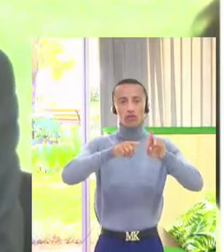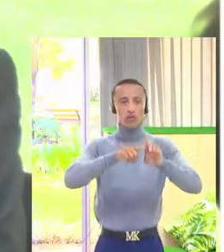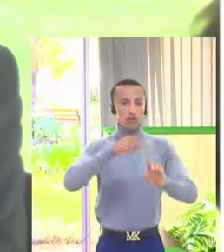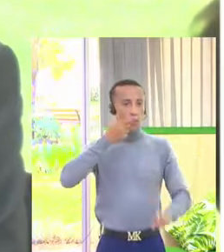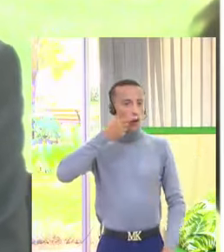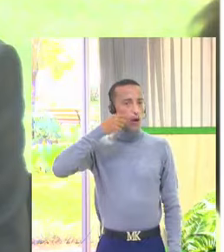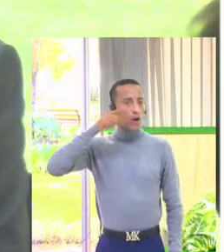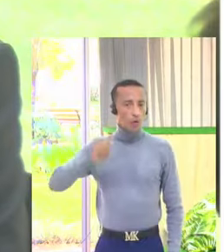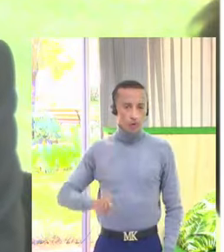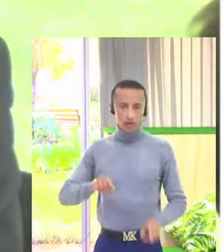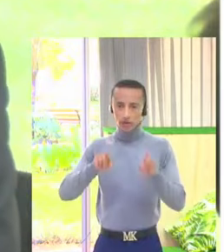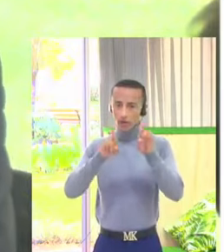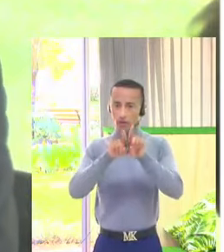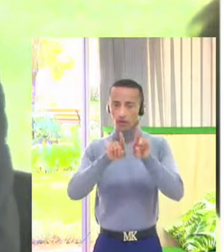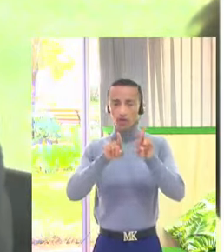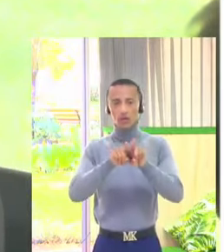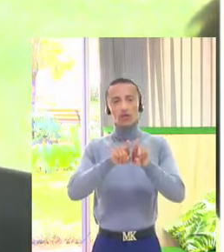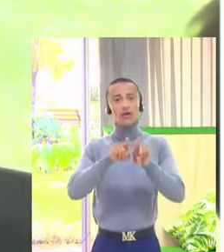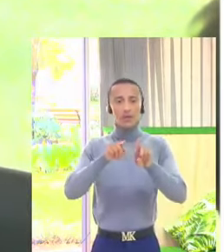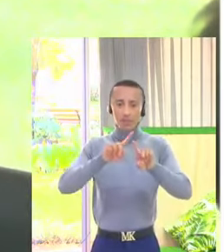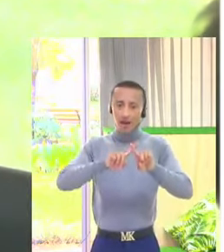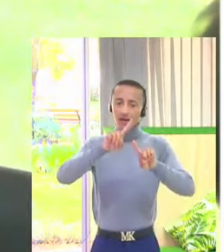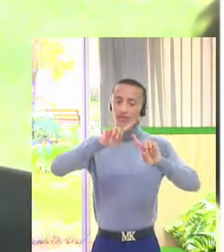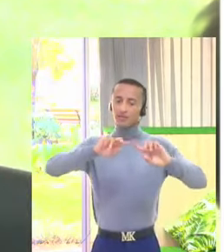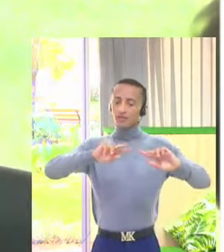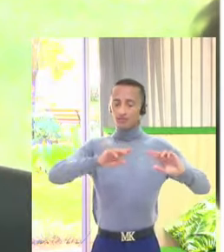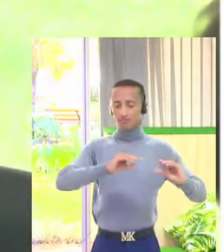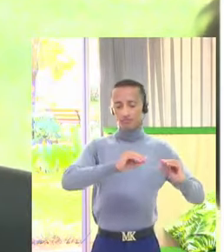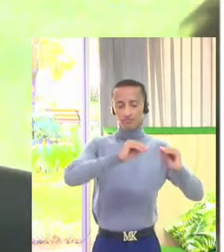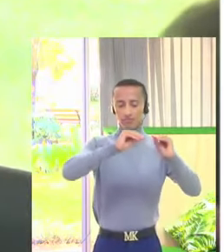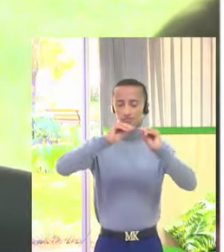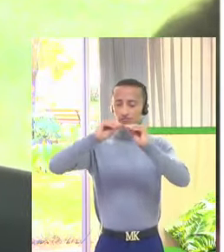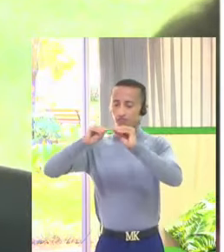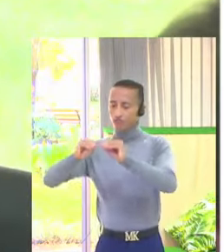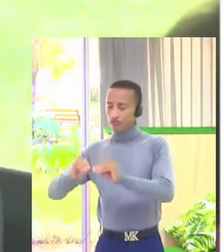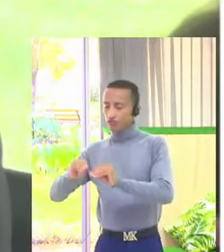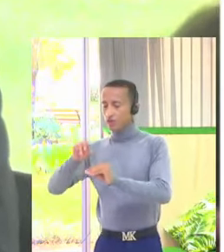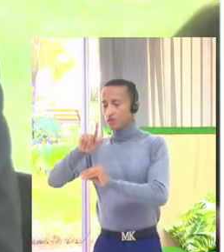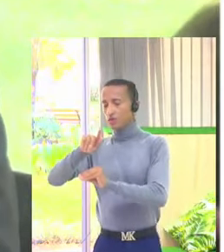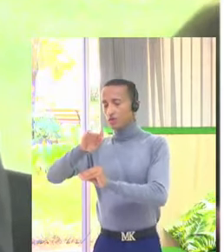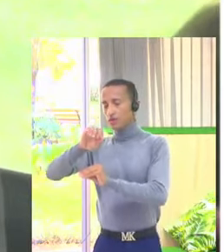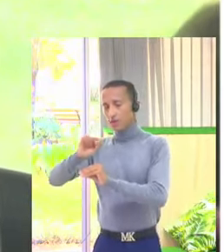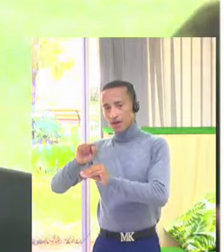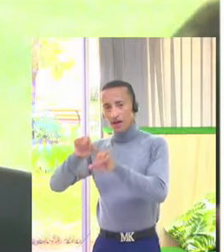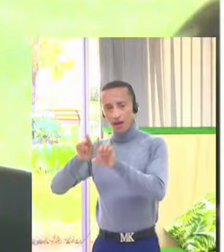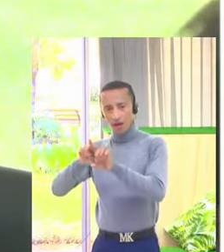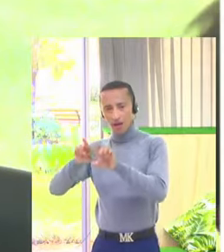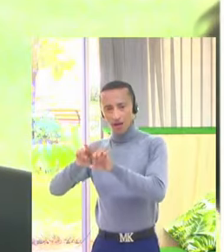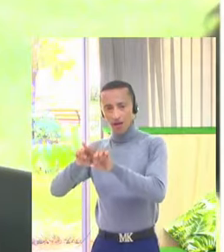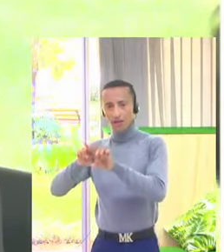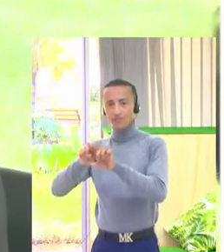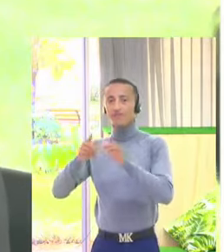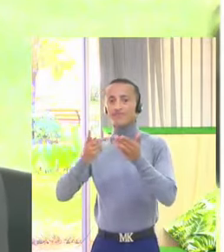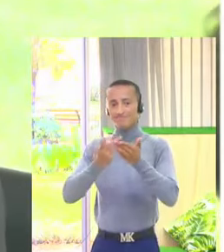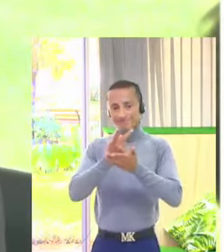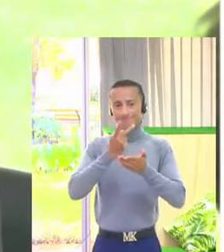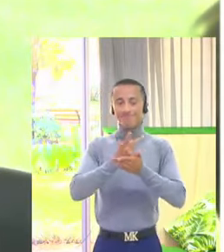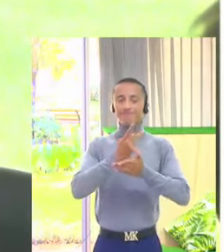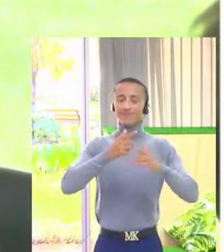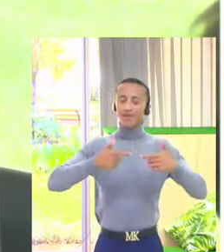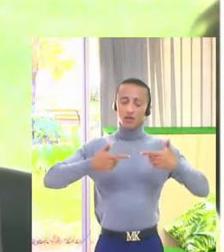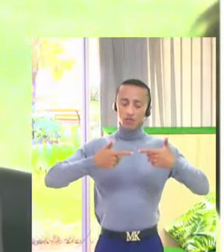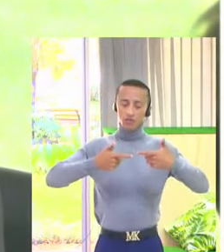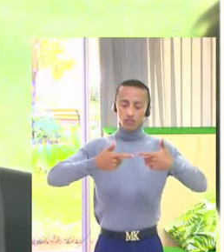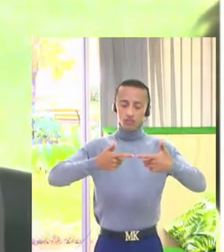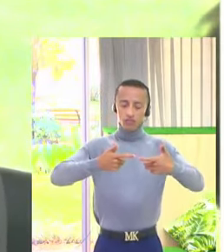that to wage a war in Ukraine. We are all concerned about economic growth and